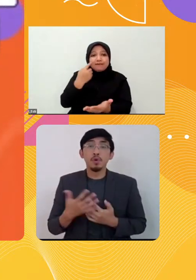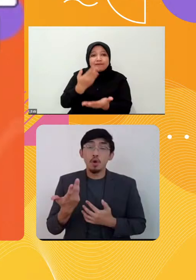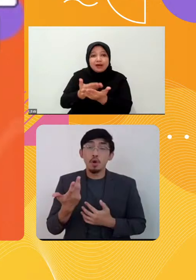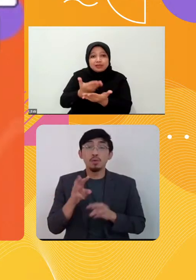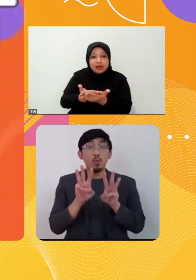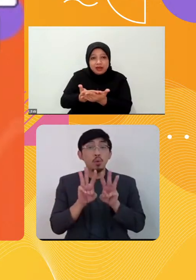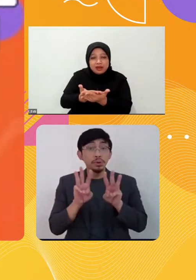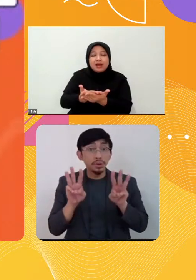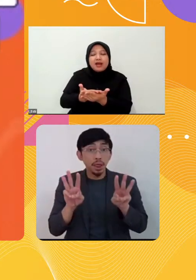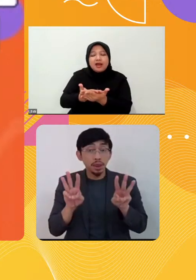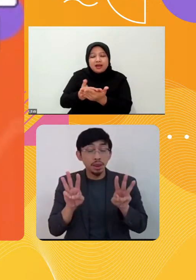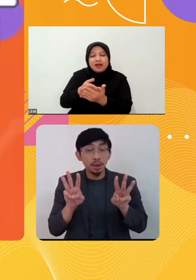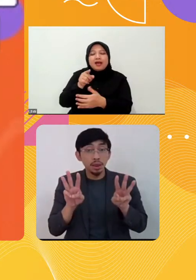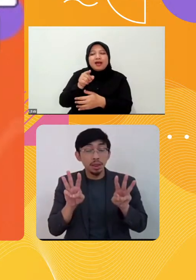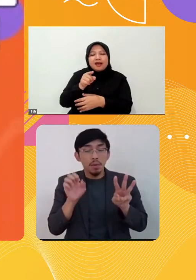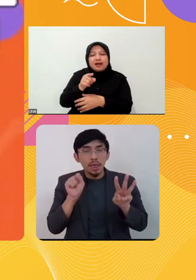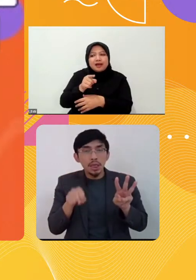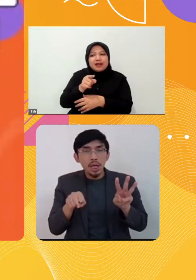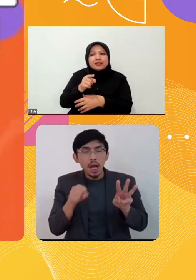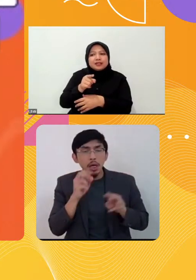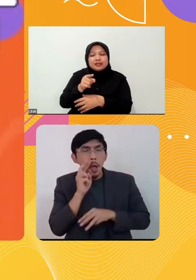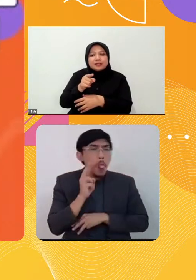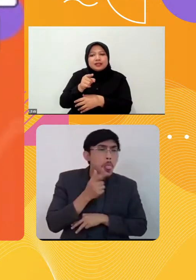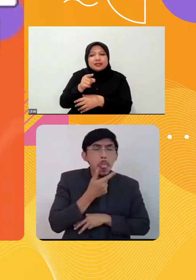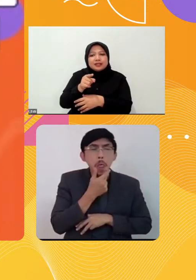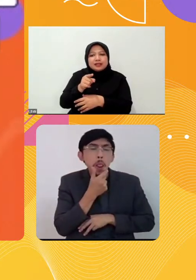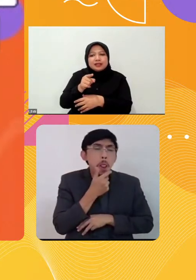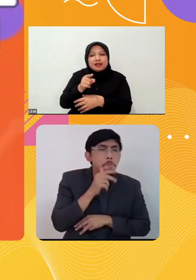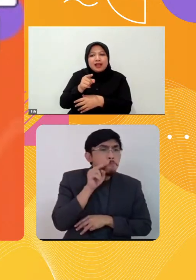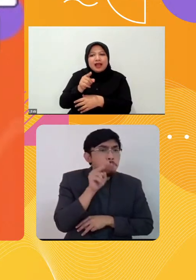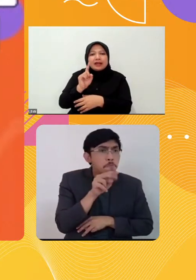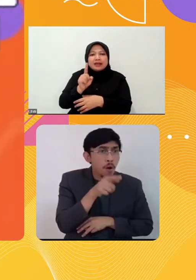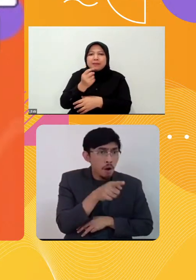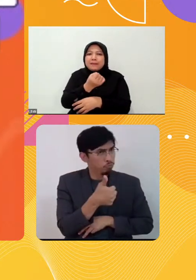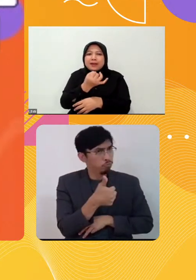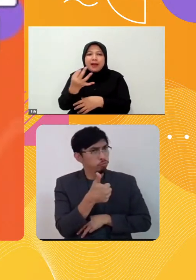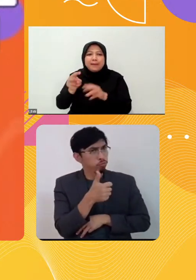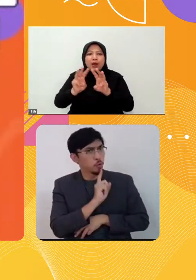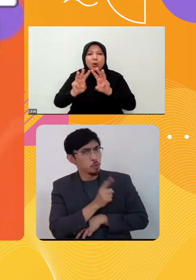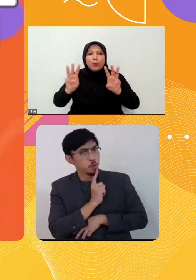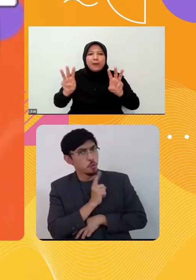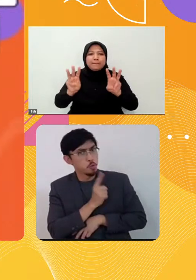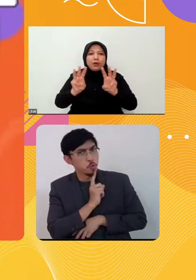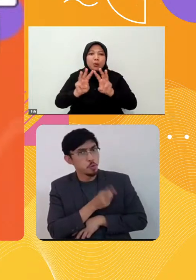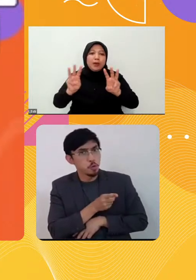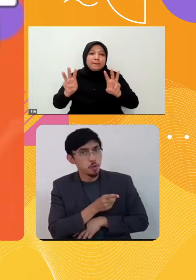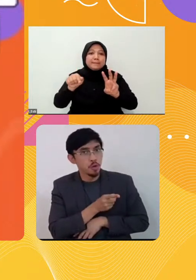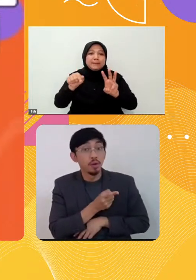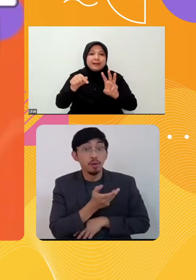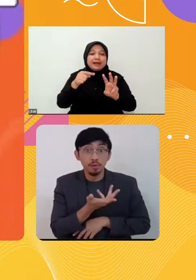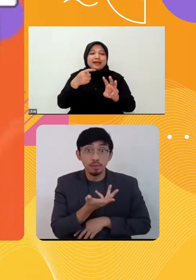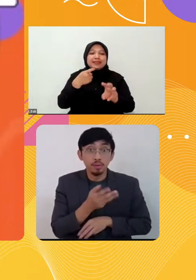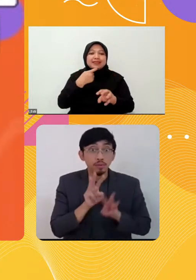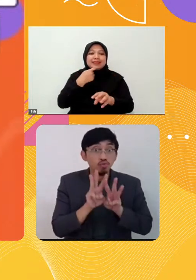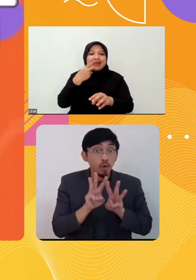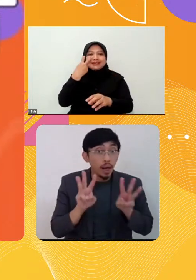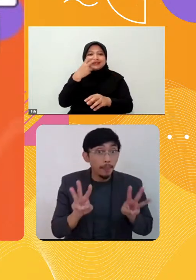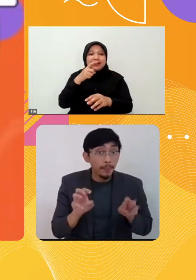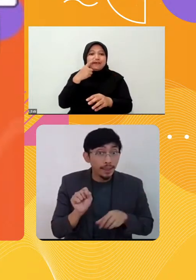if some of you may be familiar with some of the fact check website, they also have a rank. They also give a rank